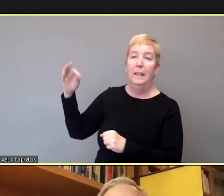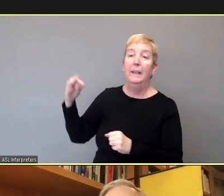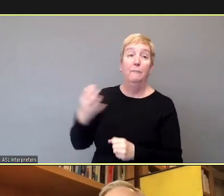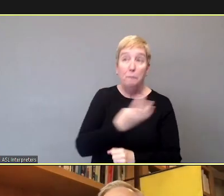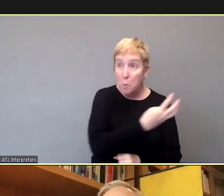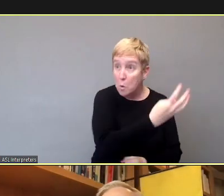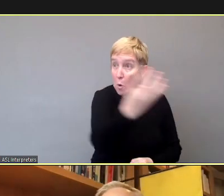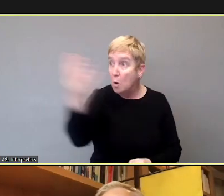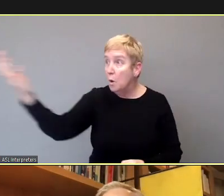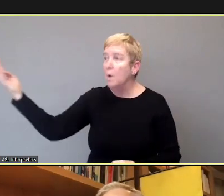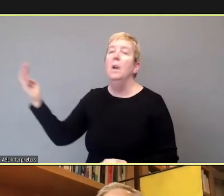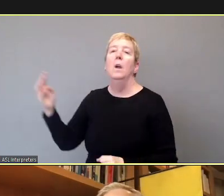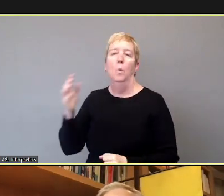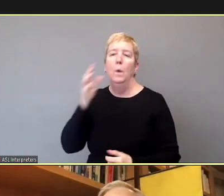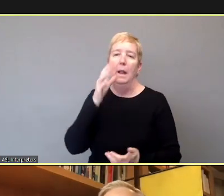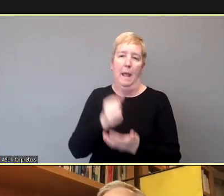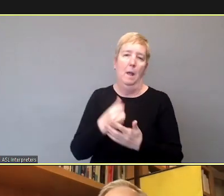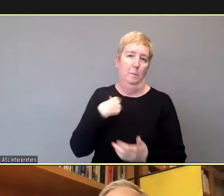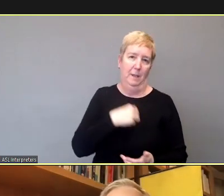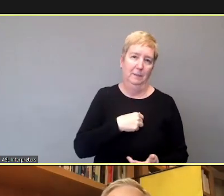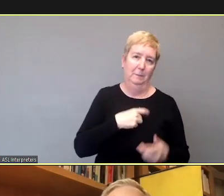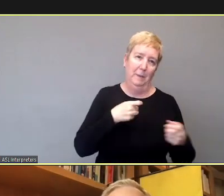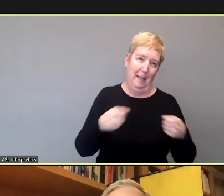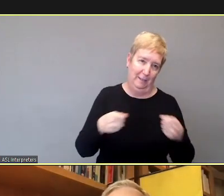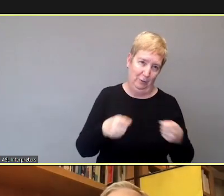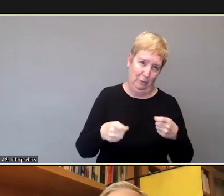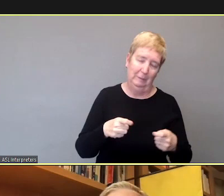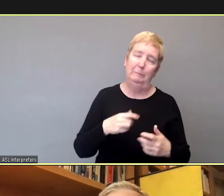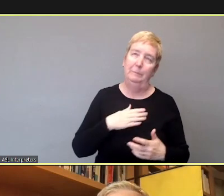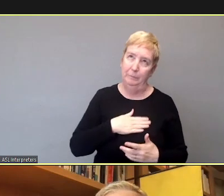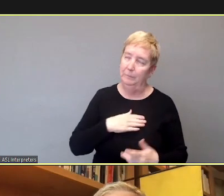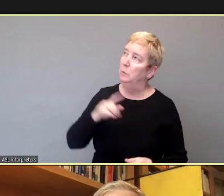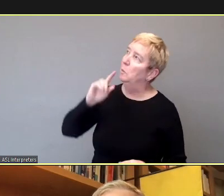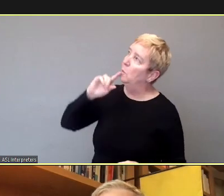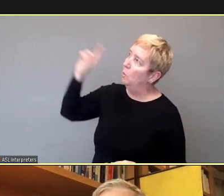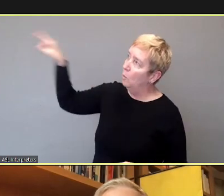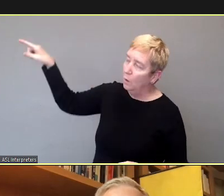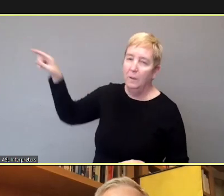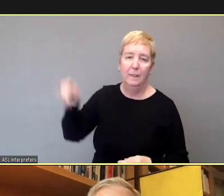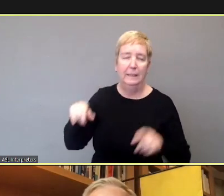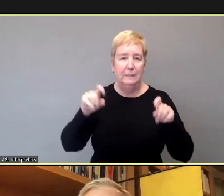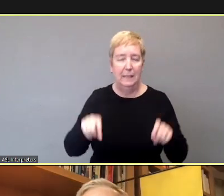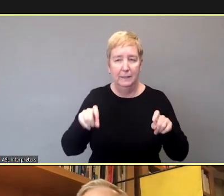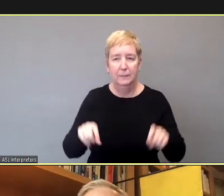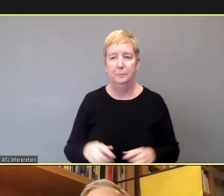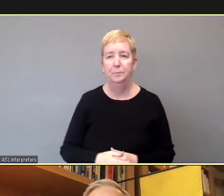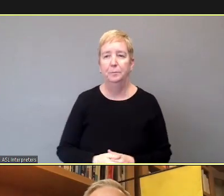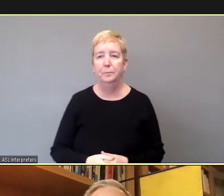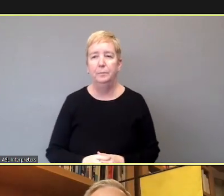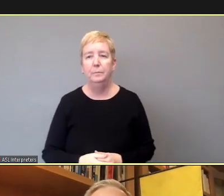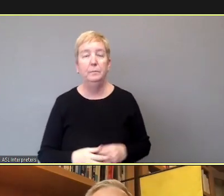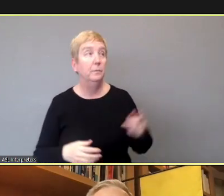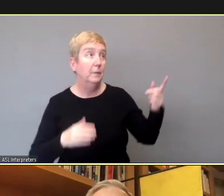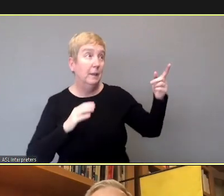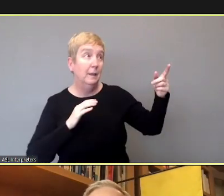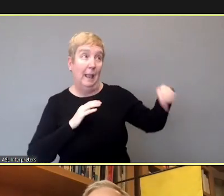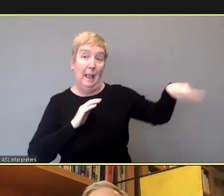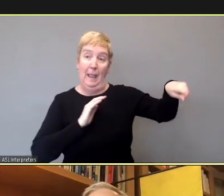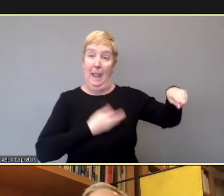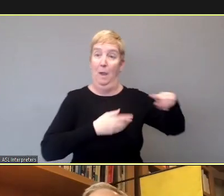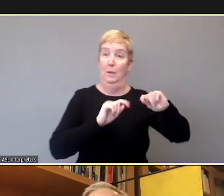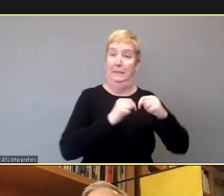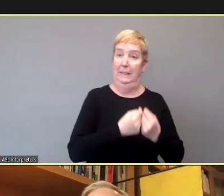home if you pick up these, if you order these tests. I had our whole team order them immediately. Almost